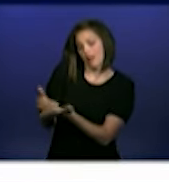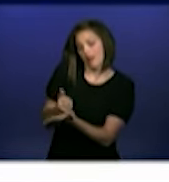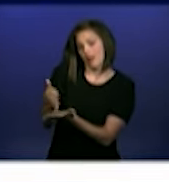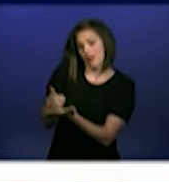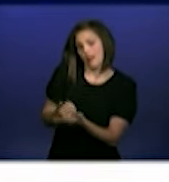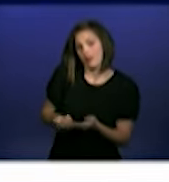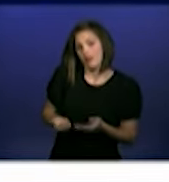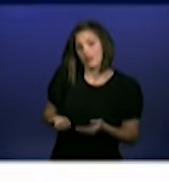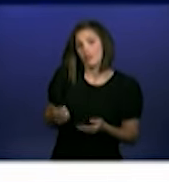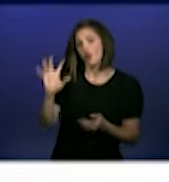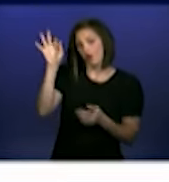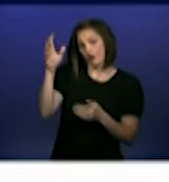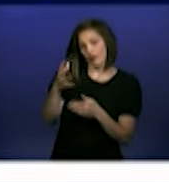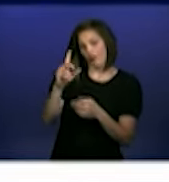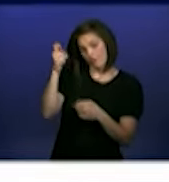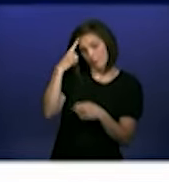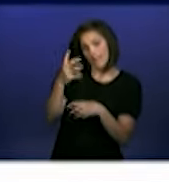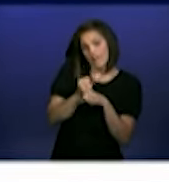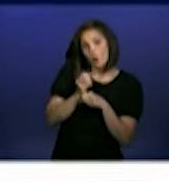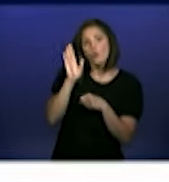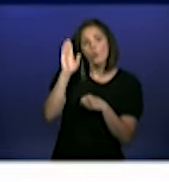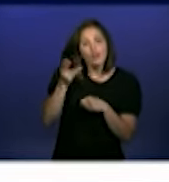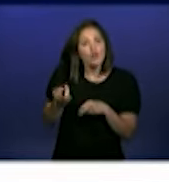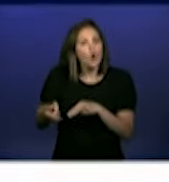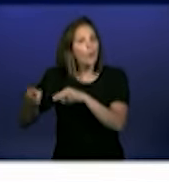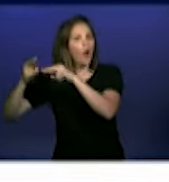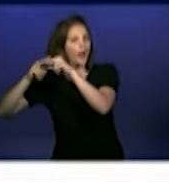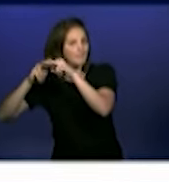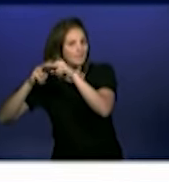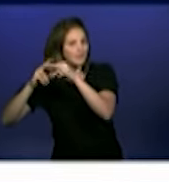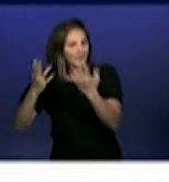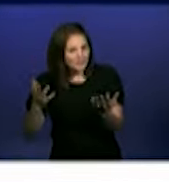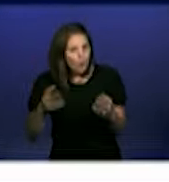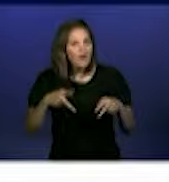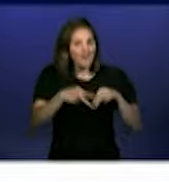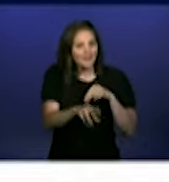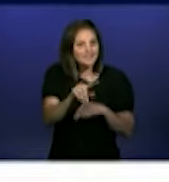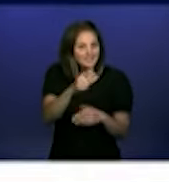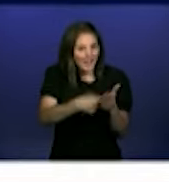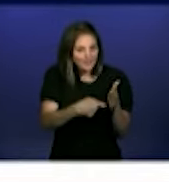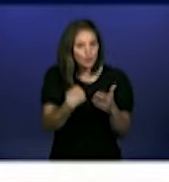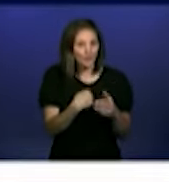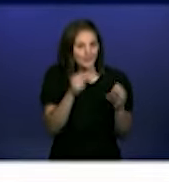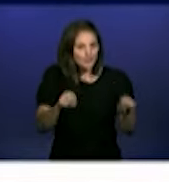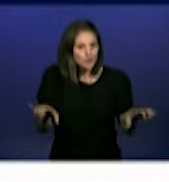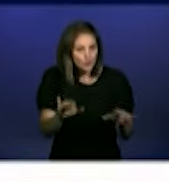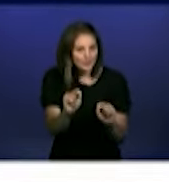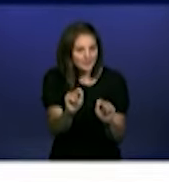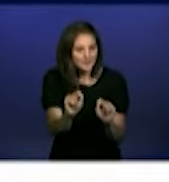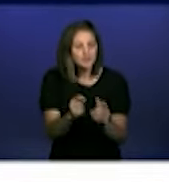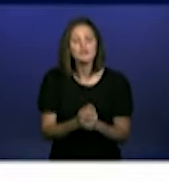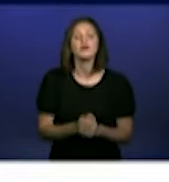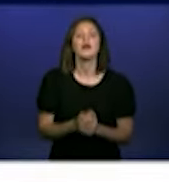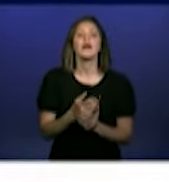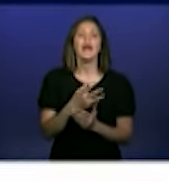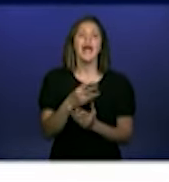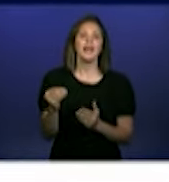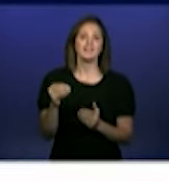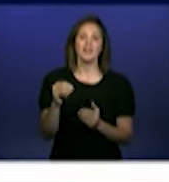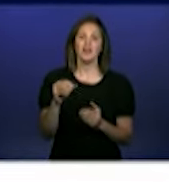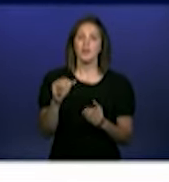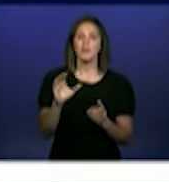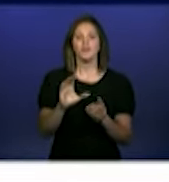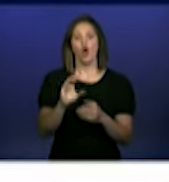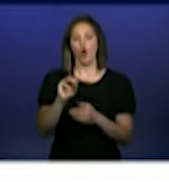receive, the government receives from taxes, is actually going to go up. So we need to do that immediately. Other things we could do is let's stop the omnibus spending. Let's stop all